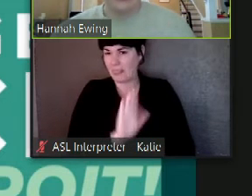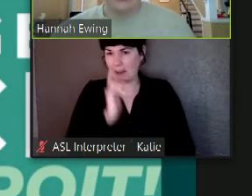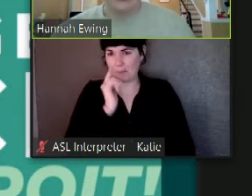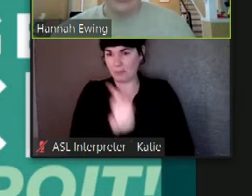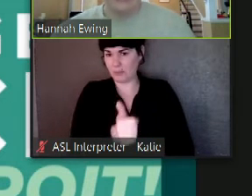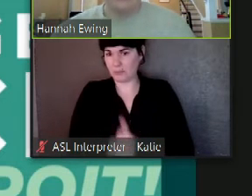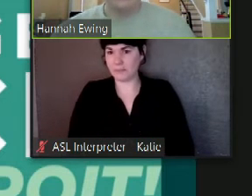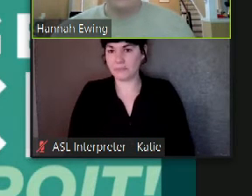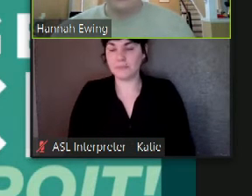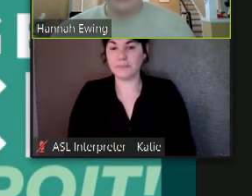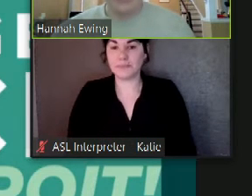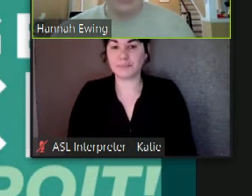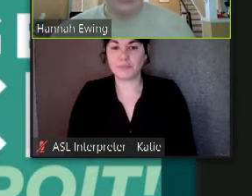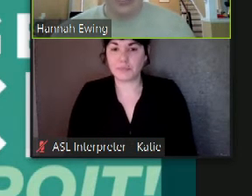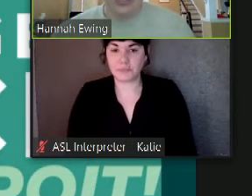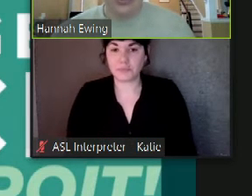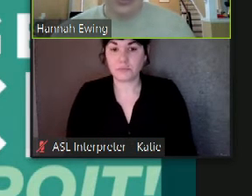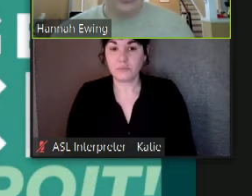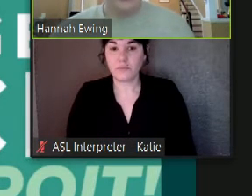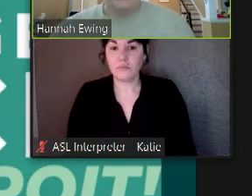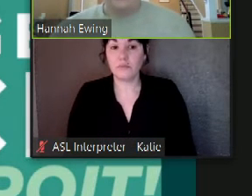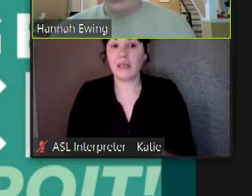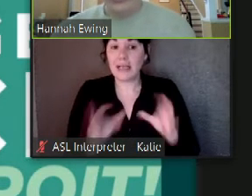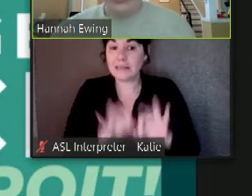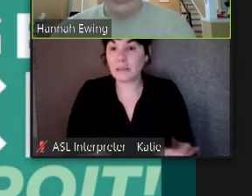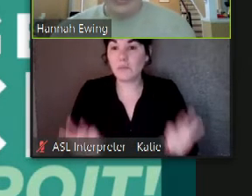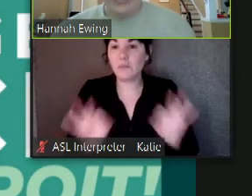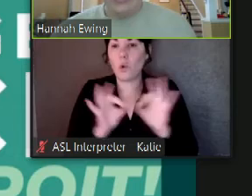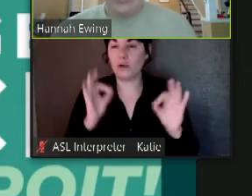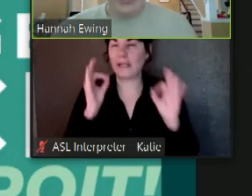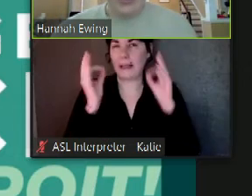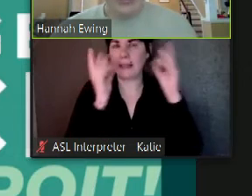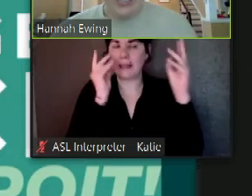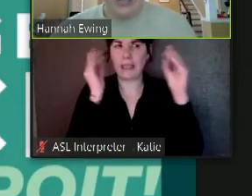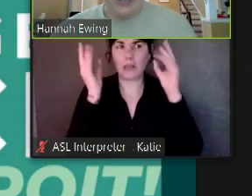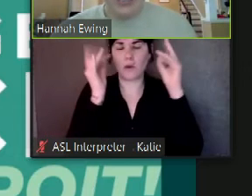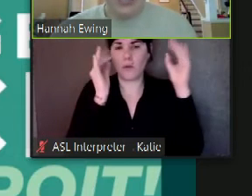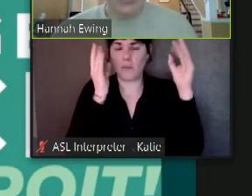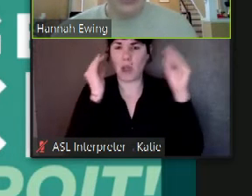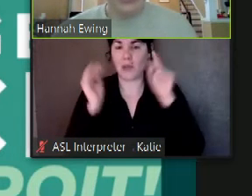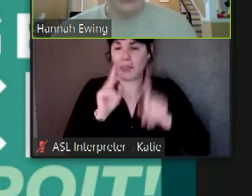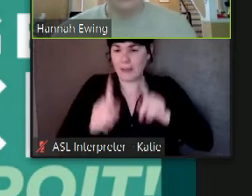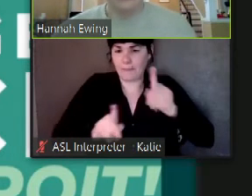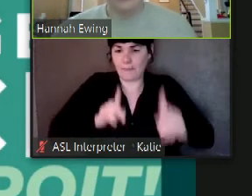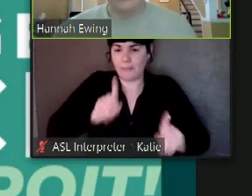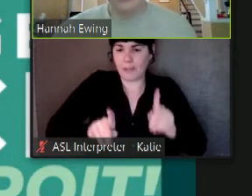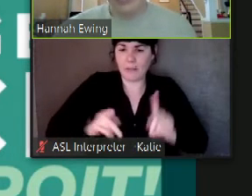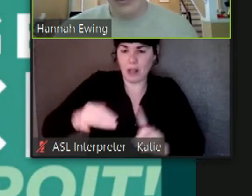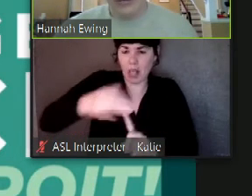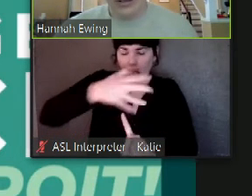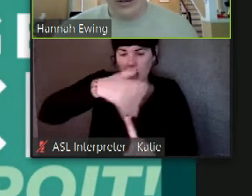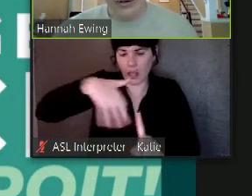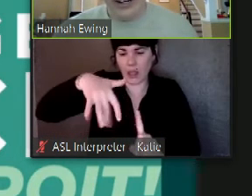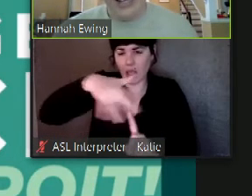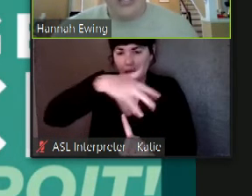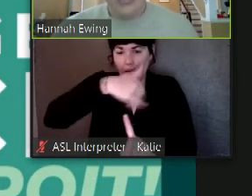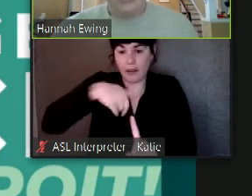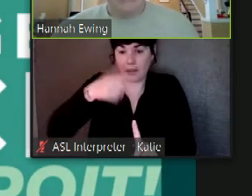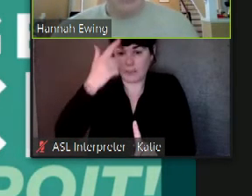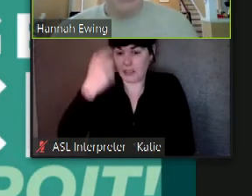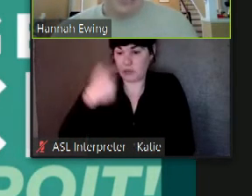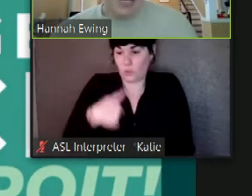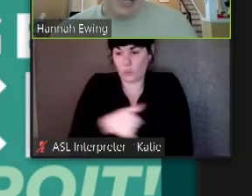really important to think about who is behind the register or who is you're interacting with on the store because we don't know their own story.